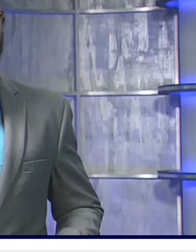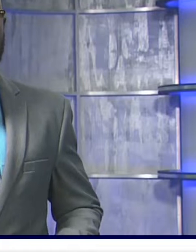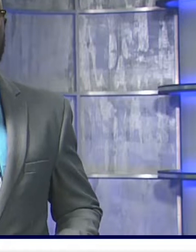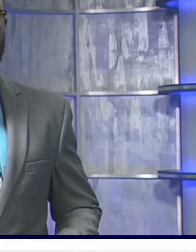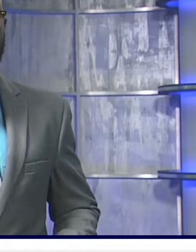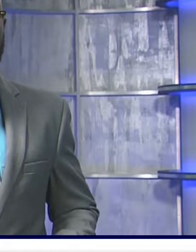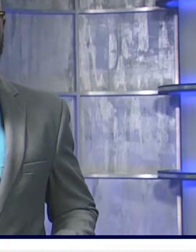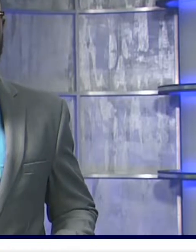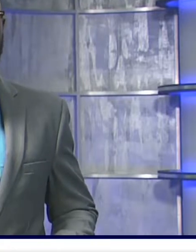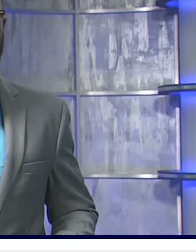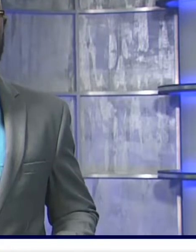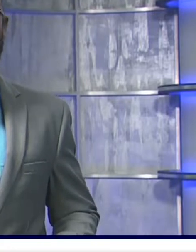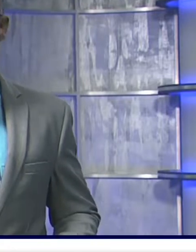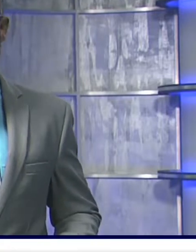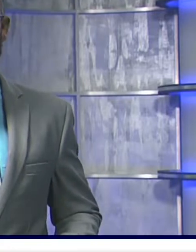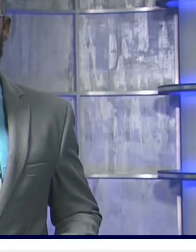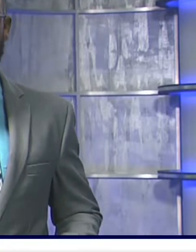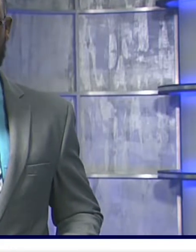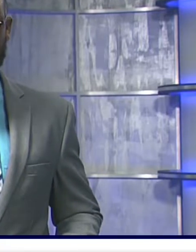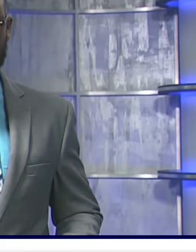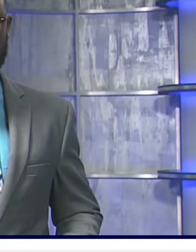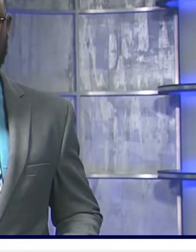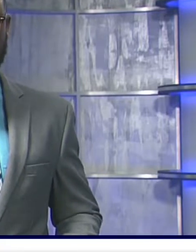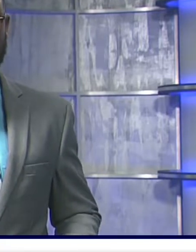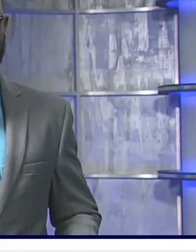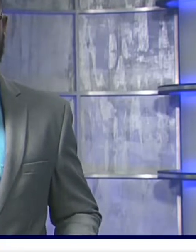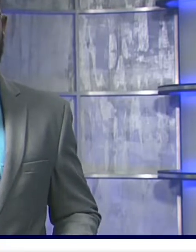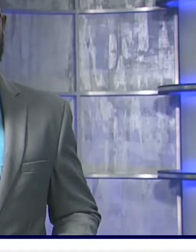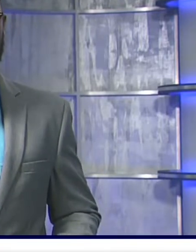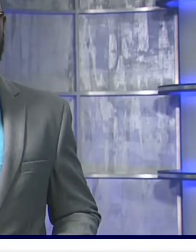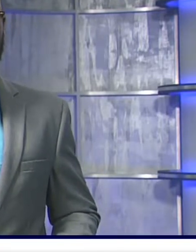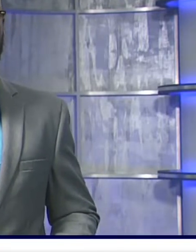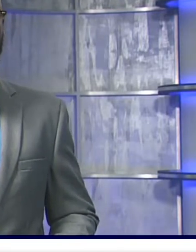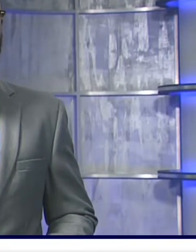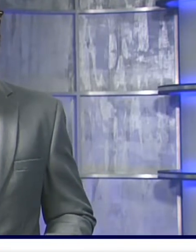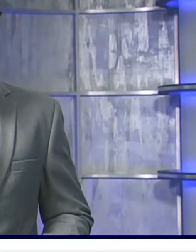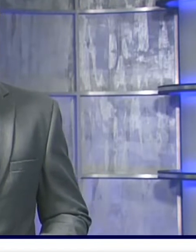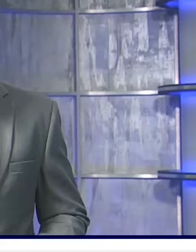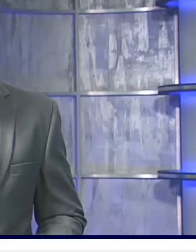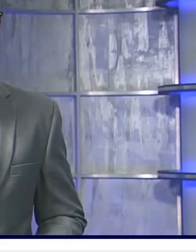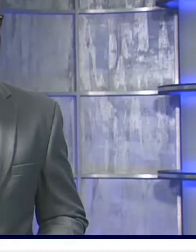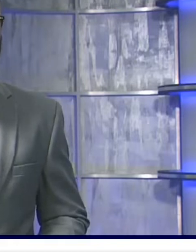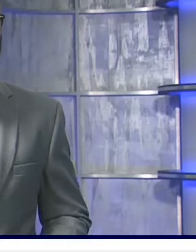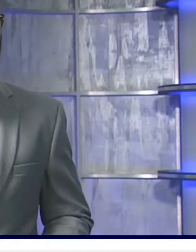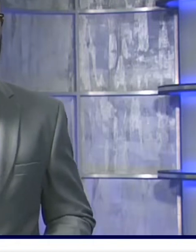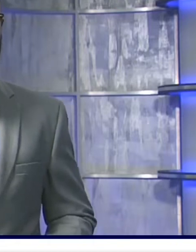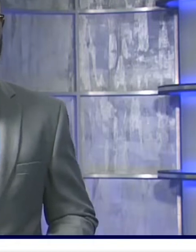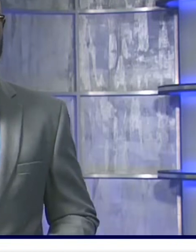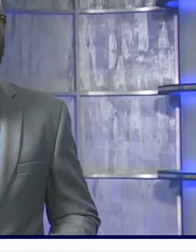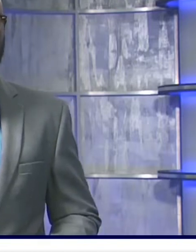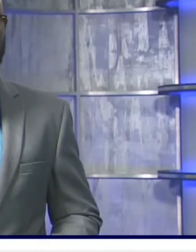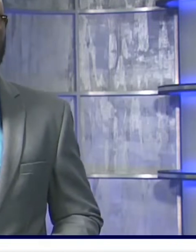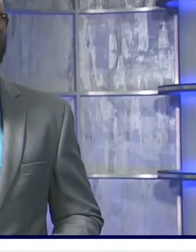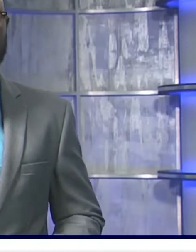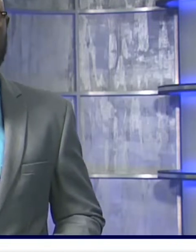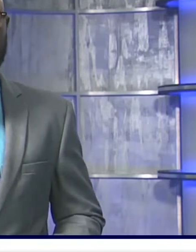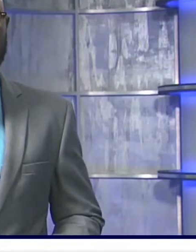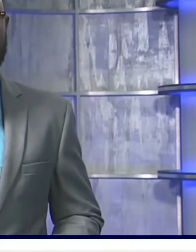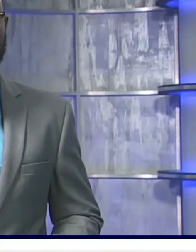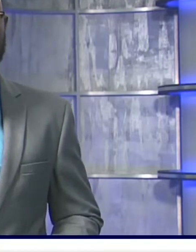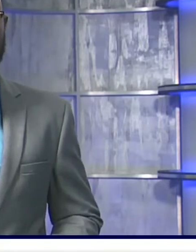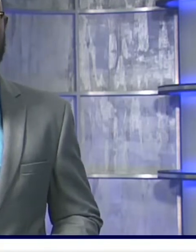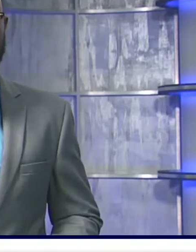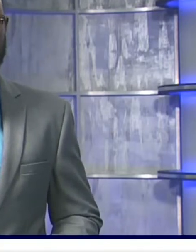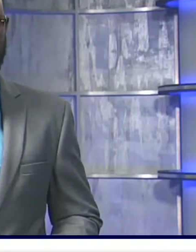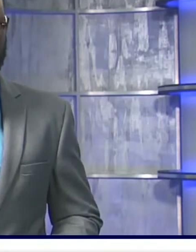Jamaica, the first CARICOM nation to have a case of the coronavirus. And coming up in sports, Foundation and Harrison College run things on day one of